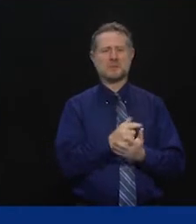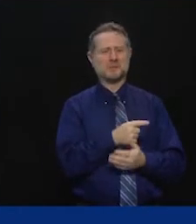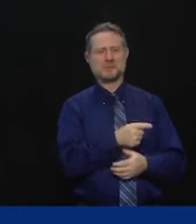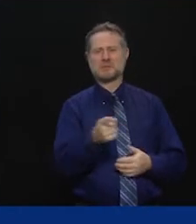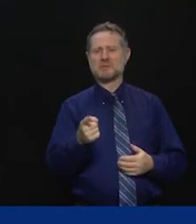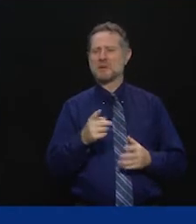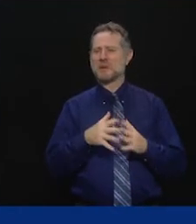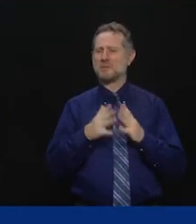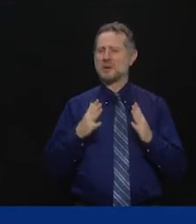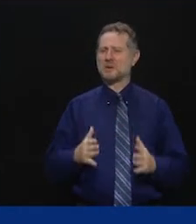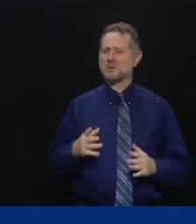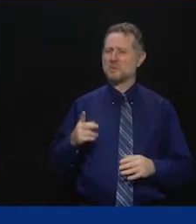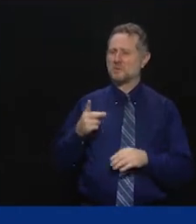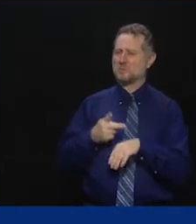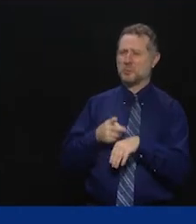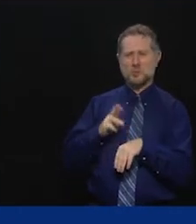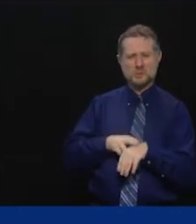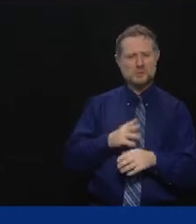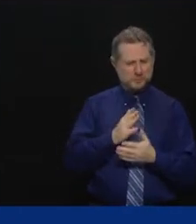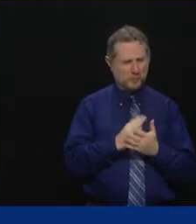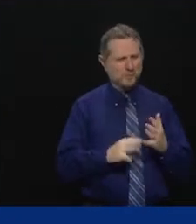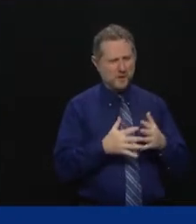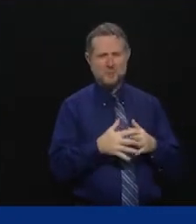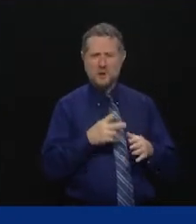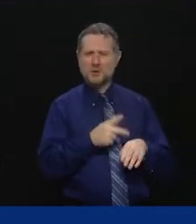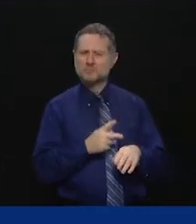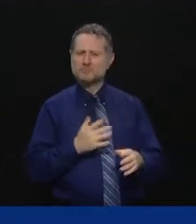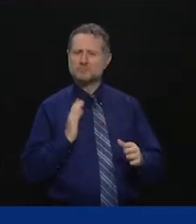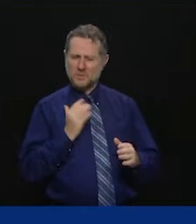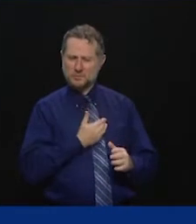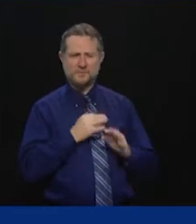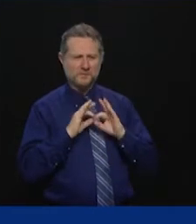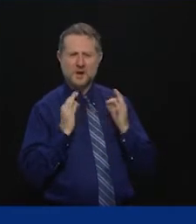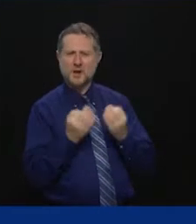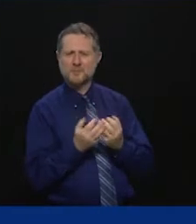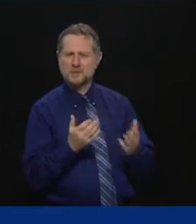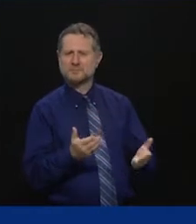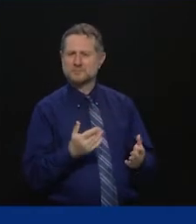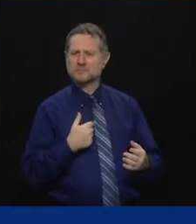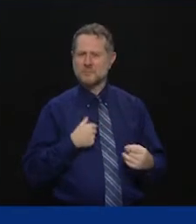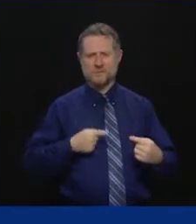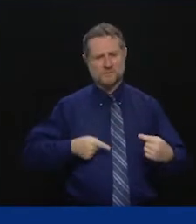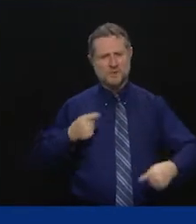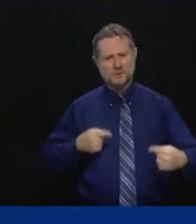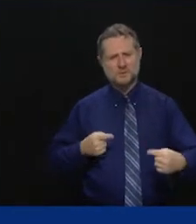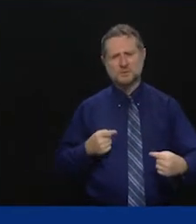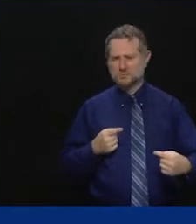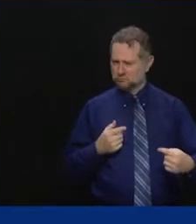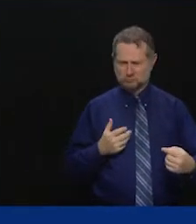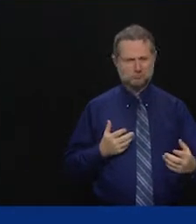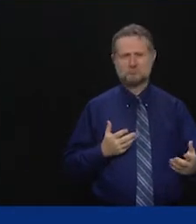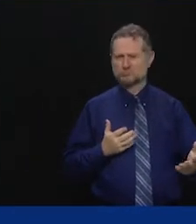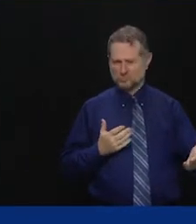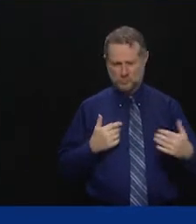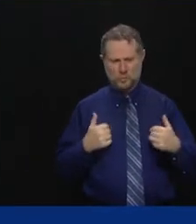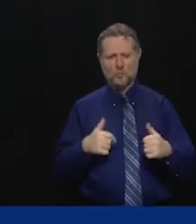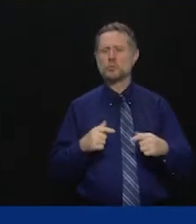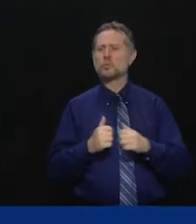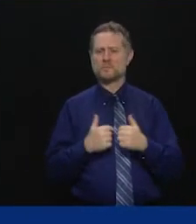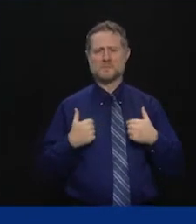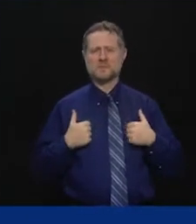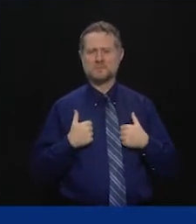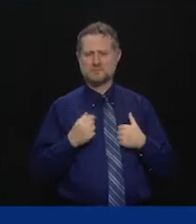of our family. And if you ever dispute that, you have to go through me, because I will say, you are wrong, my friend. You are absolutely